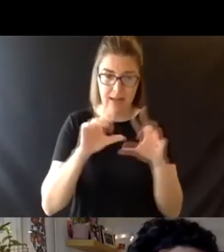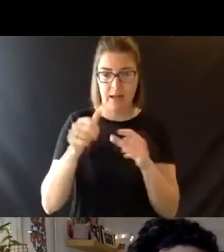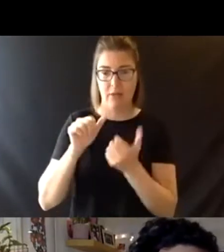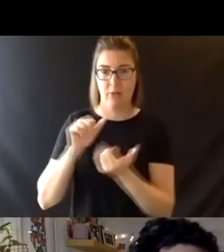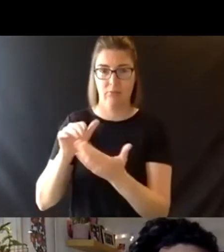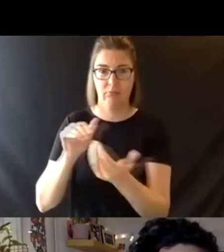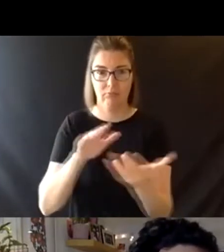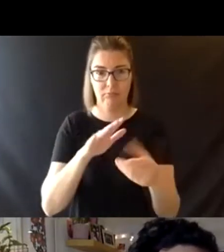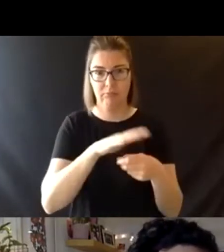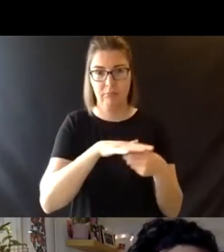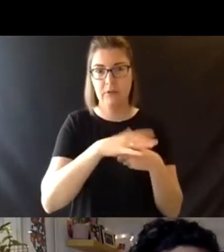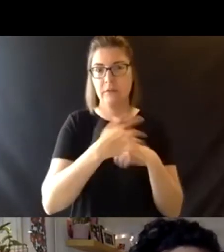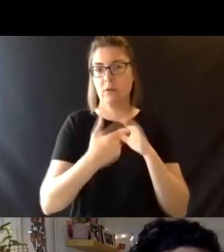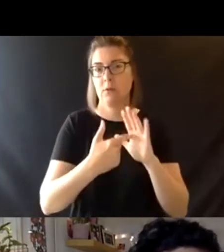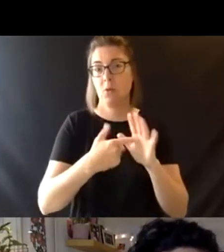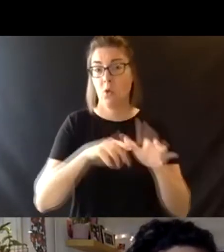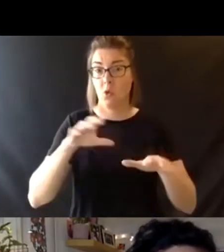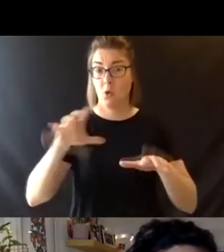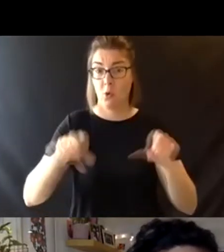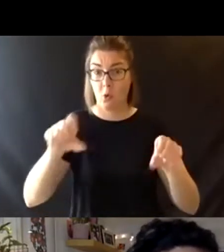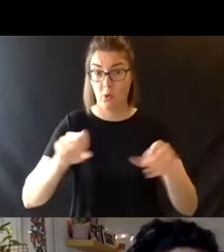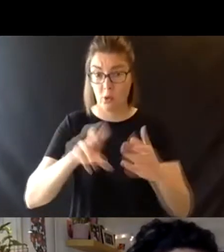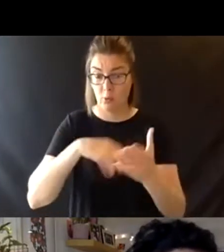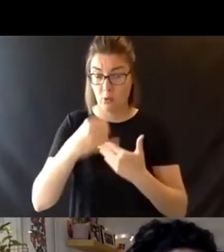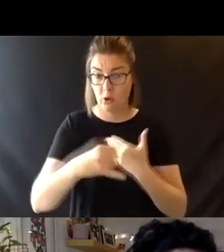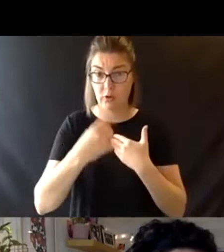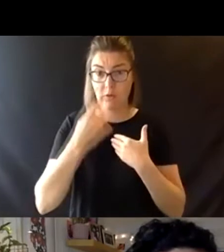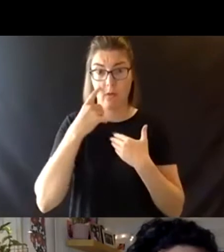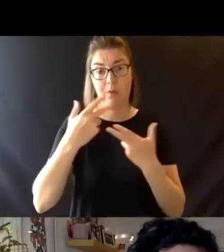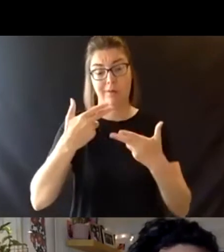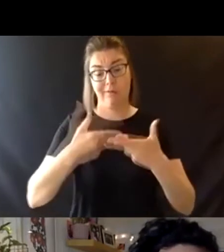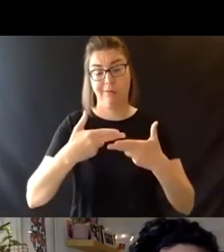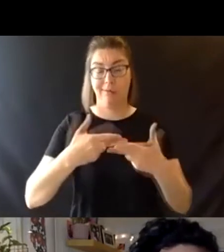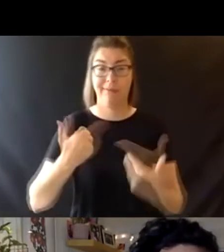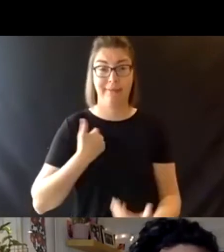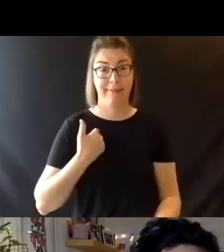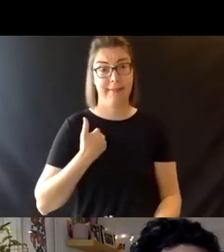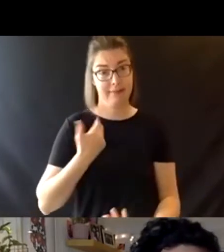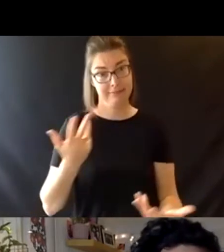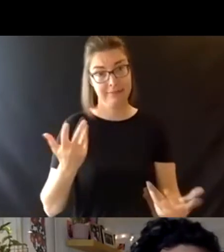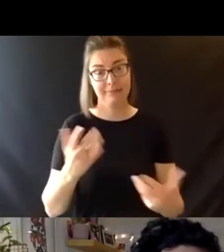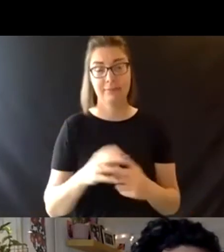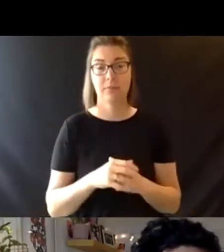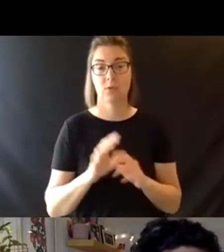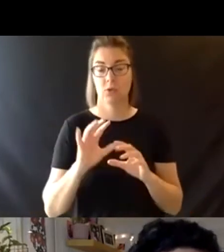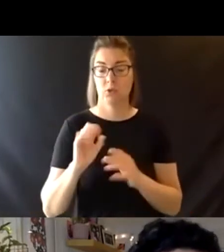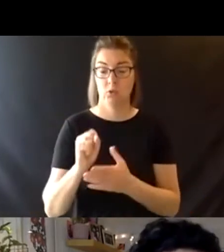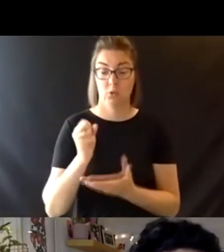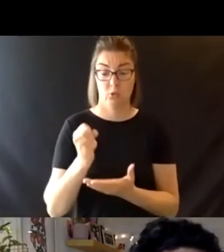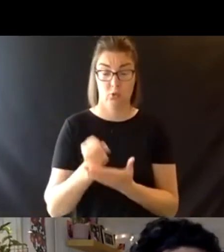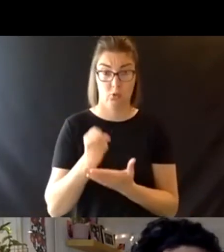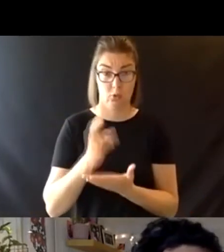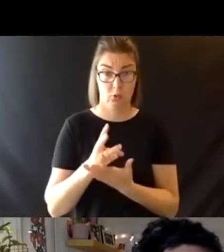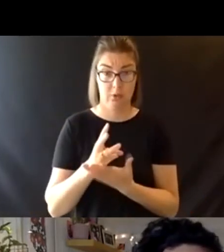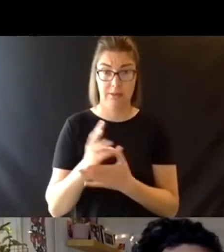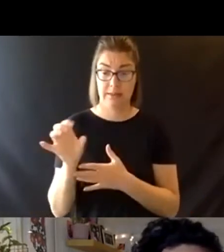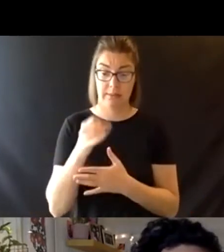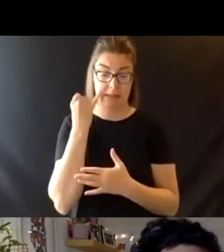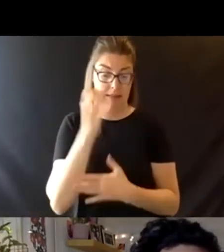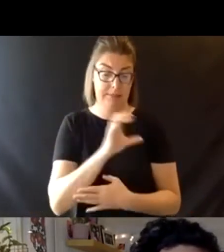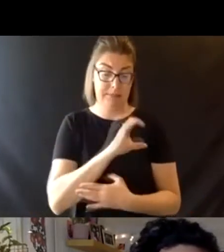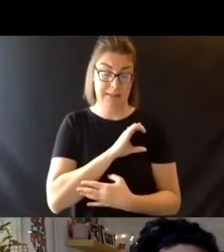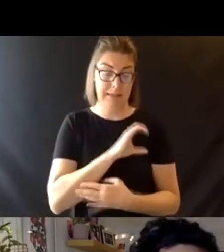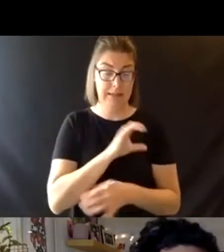of, you know, in the colonial project of so-called Canada, you know, social workers similar to the police in terms